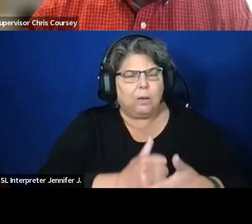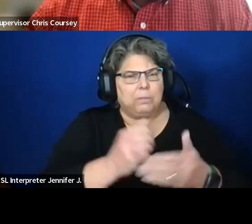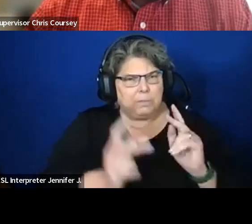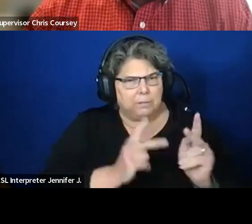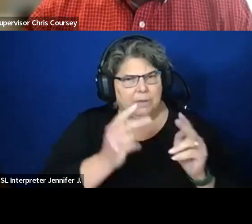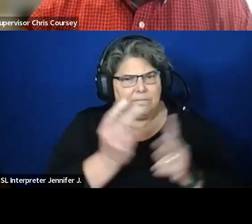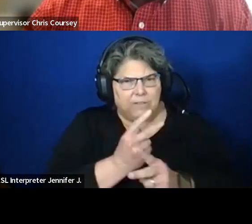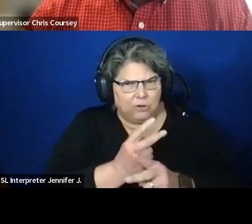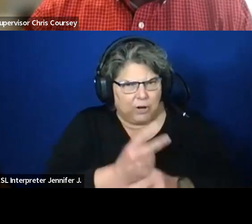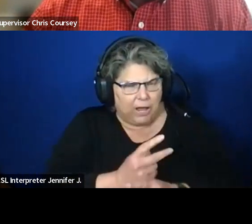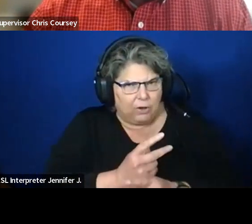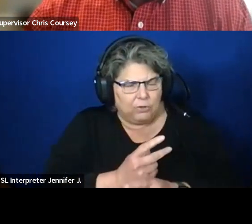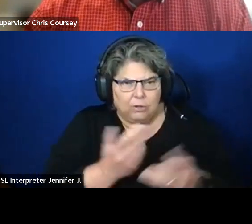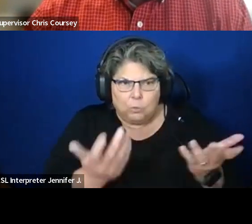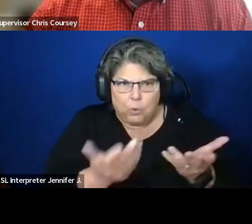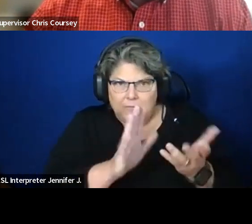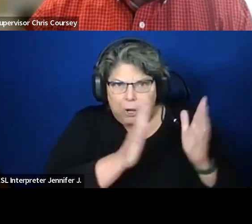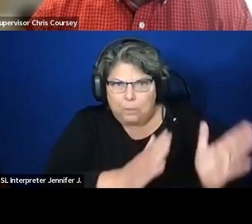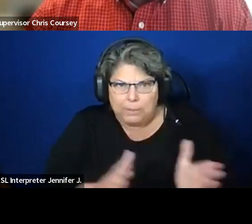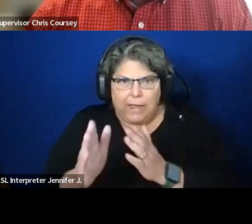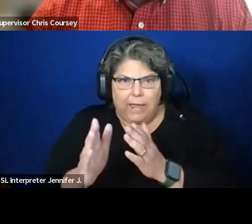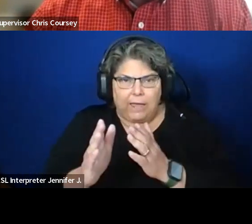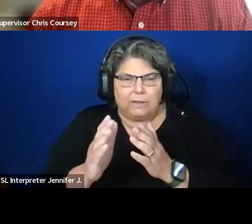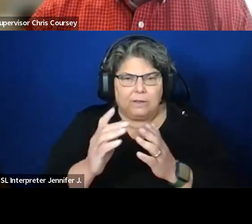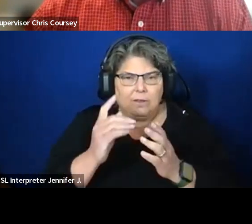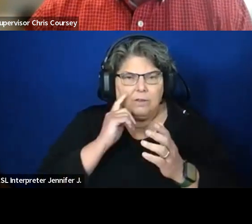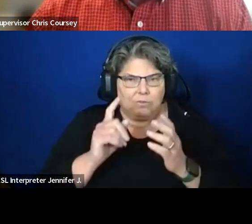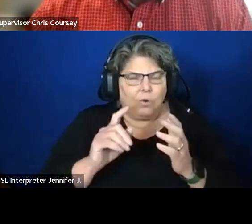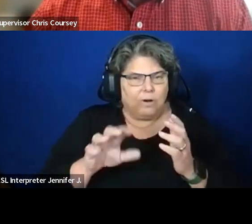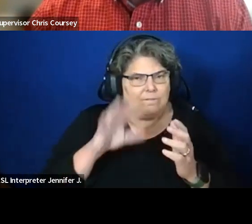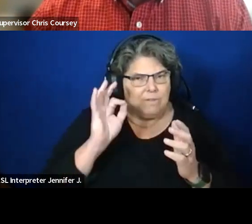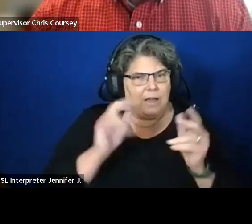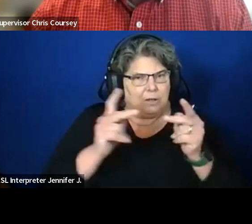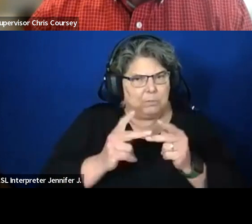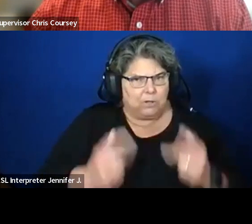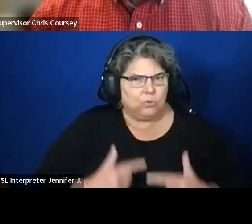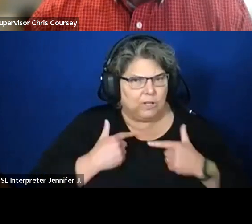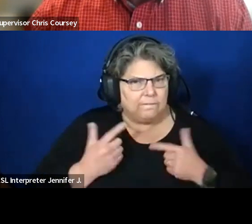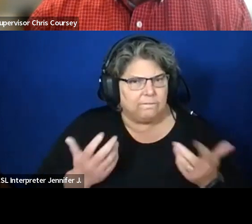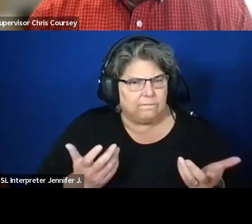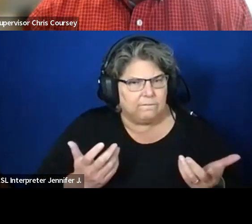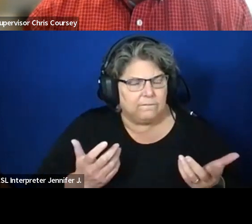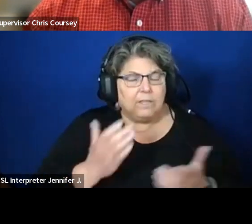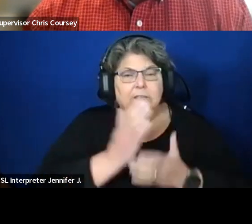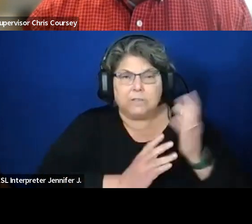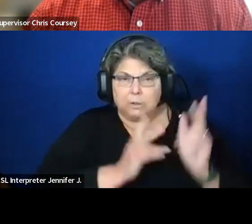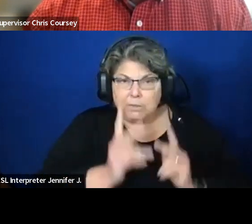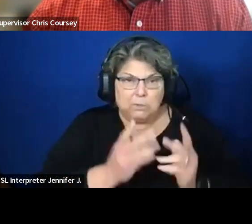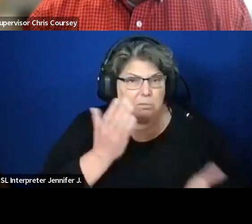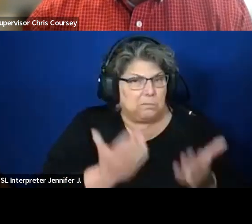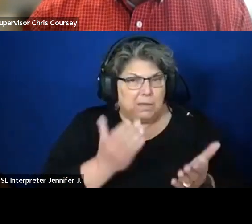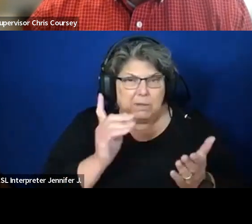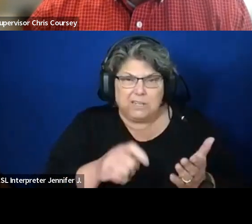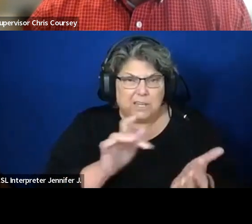working on their plan of resourcing housing placements. Individuals may also need